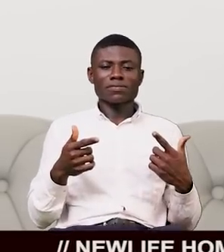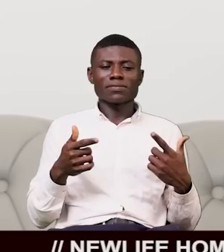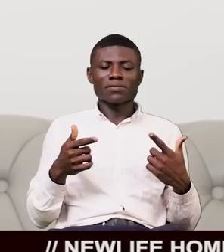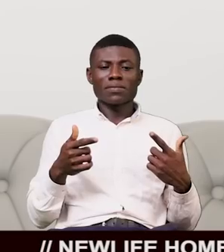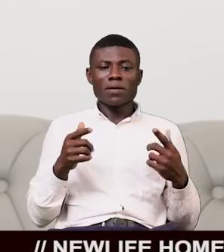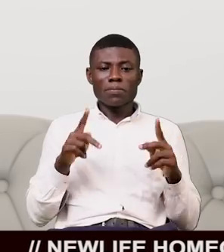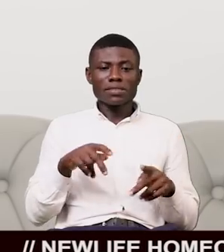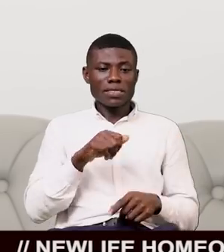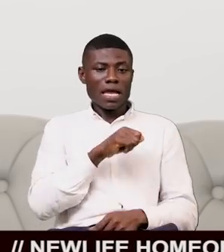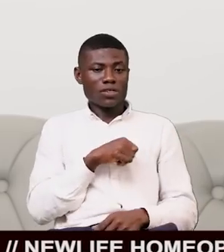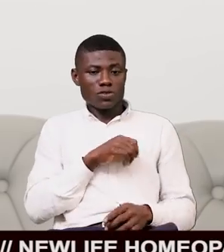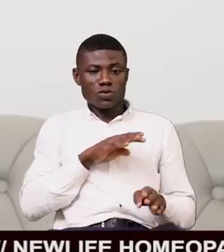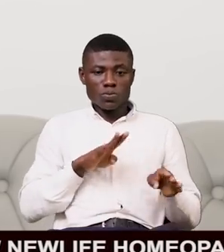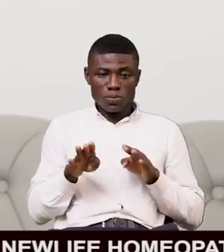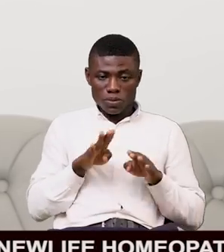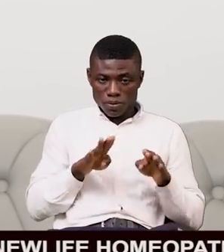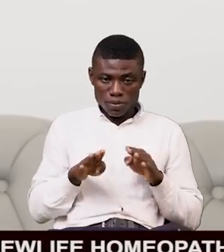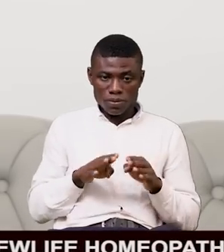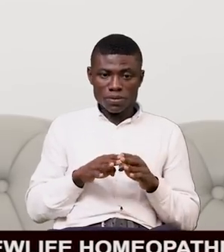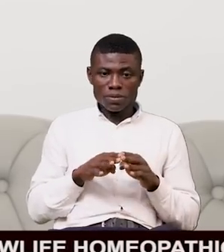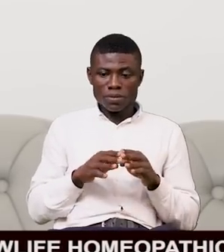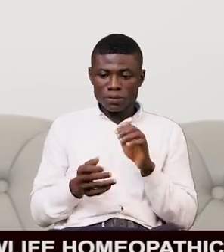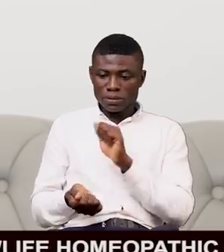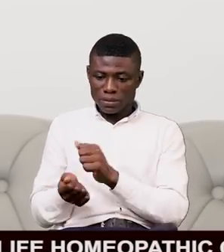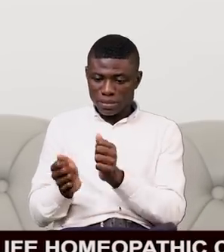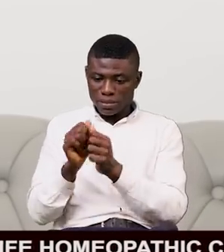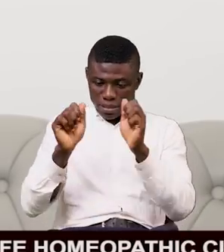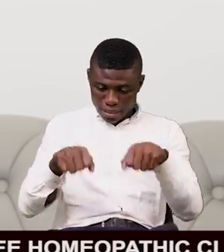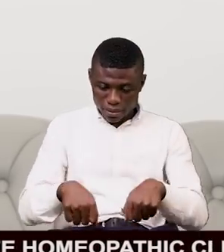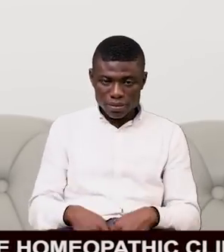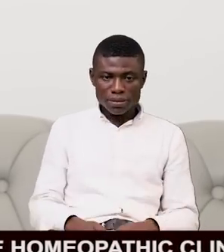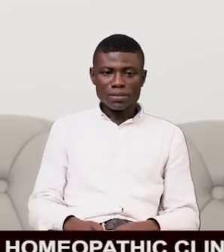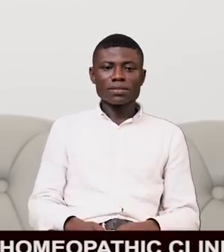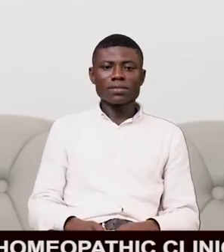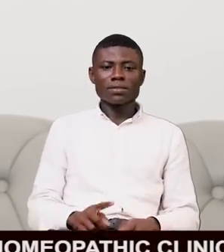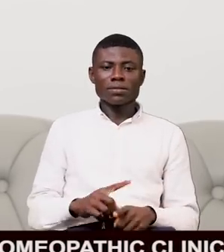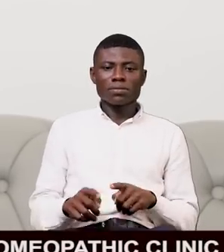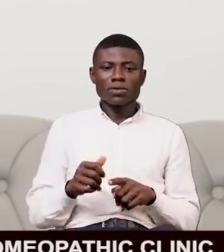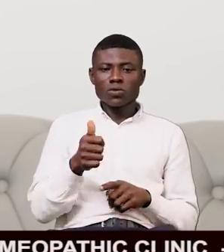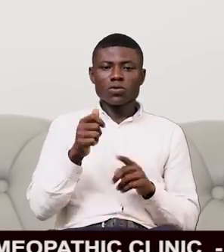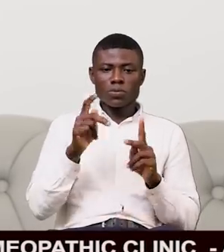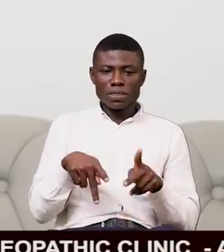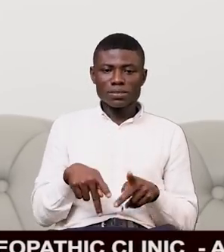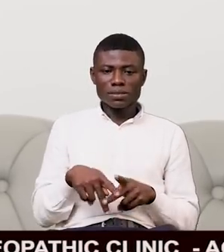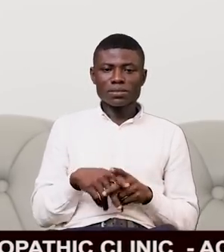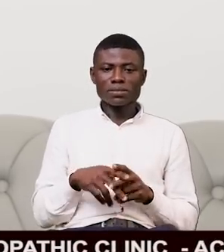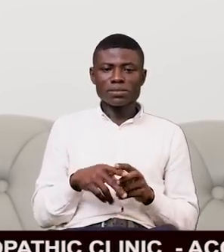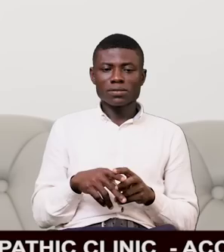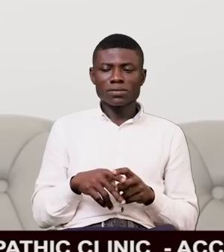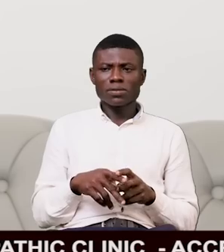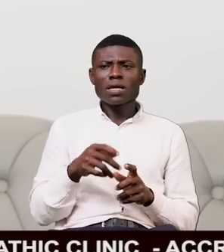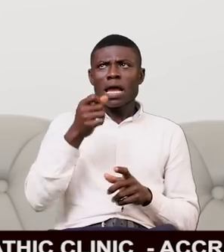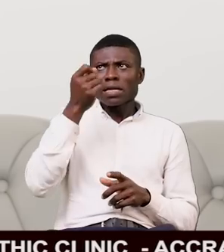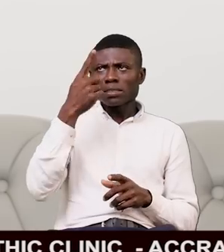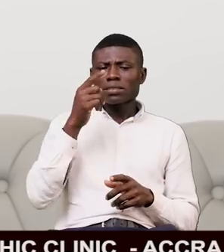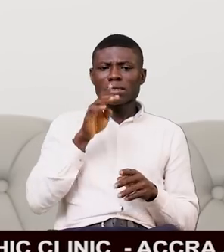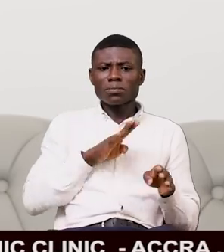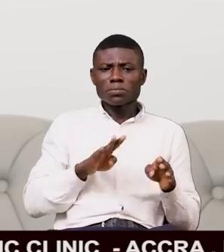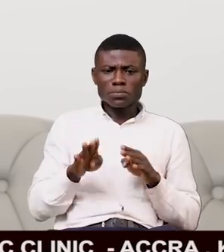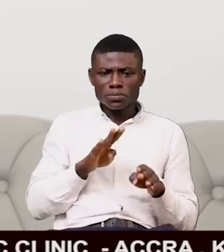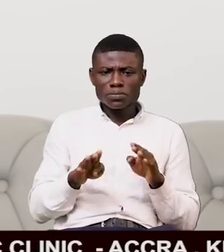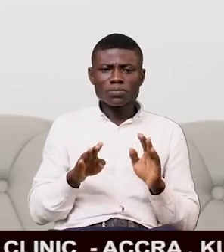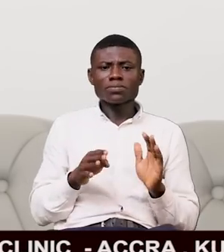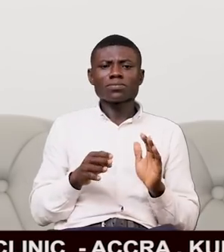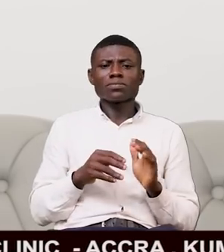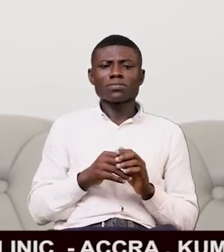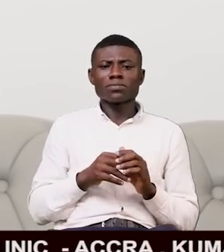a e su bi wo a it missa e de ye wo nipa no bi nsu wo ho no ma wo mu su ni wo mu te bia